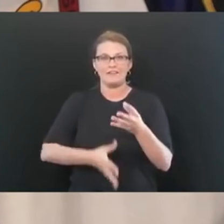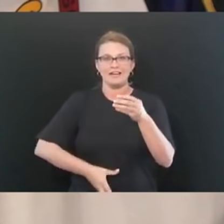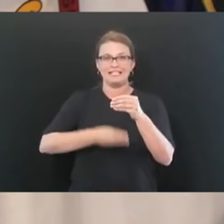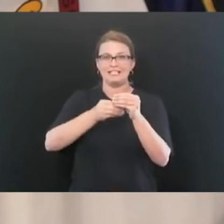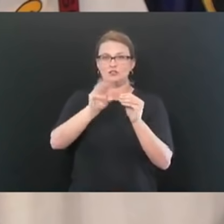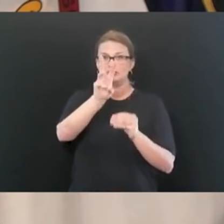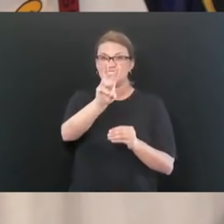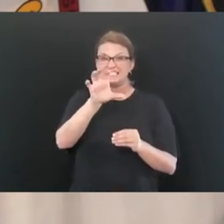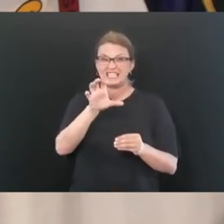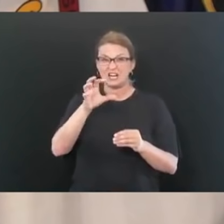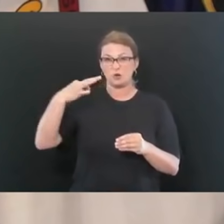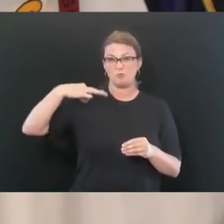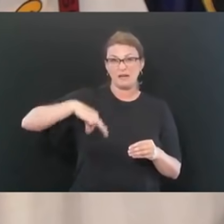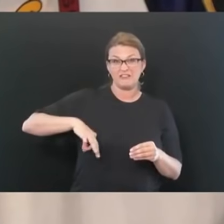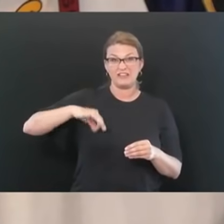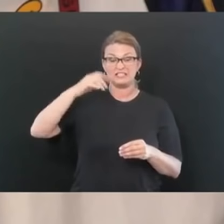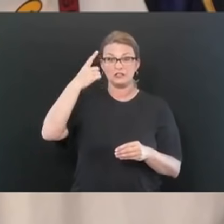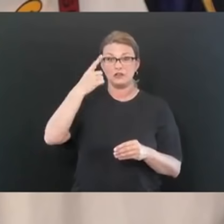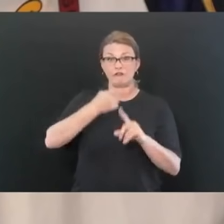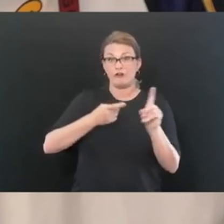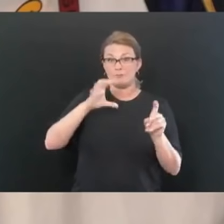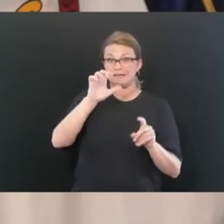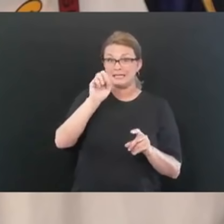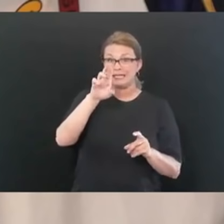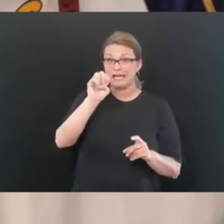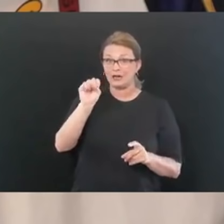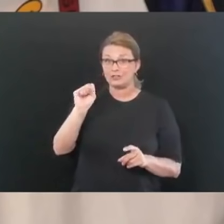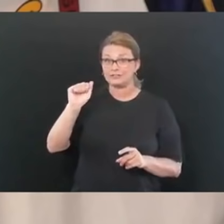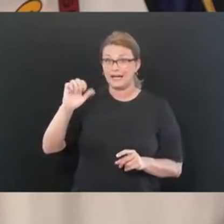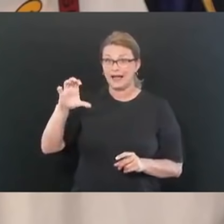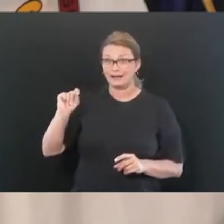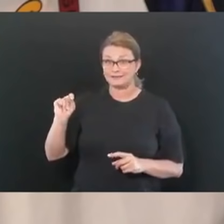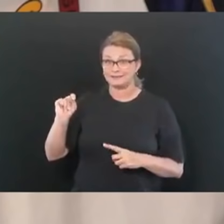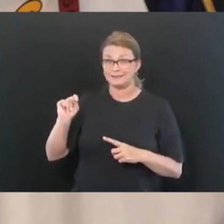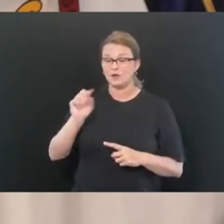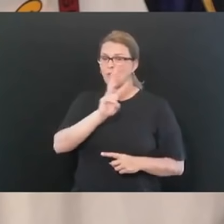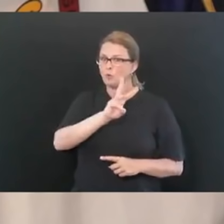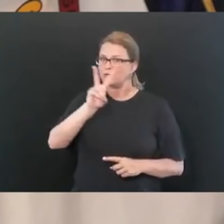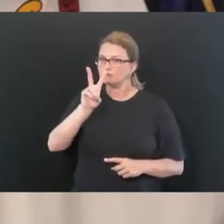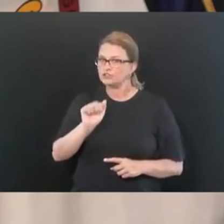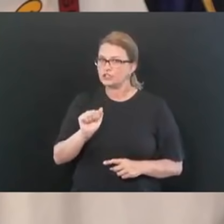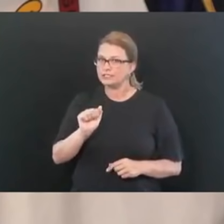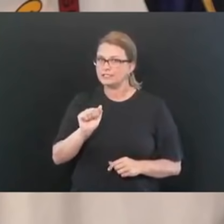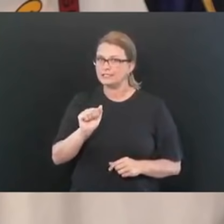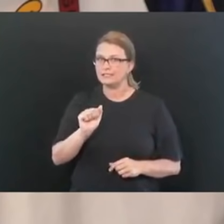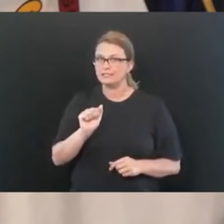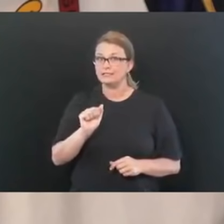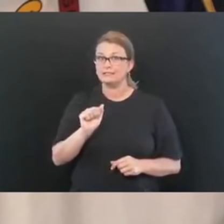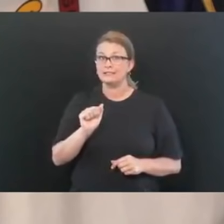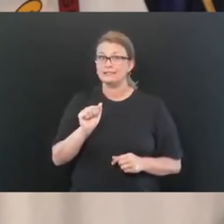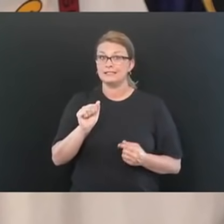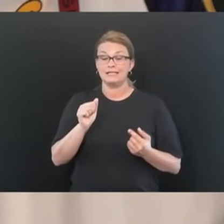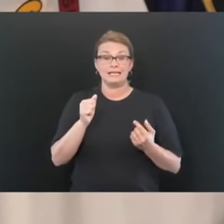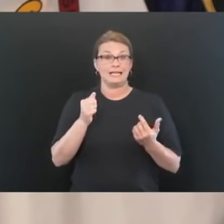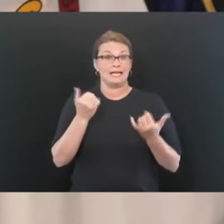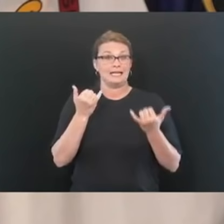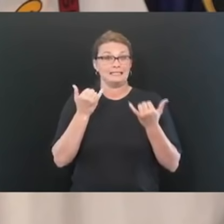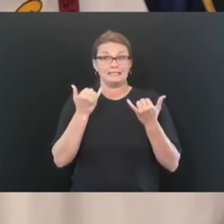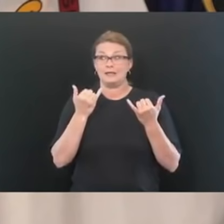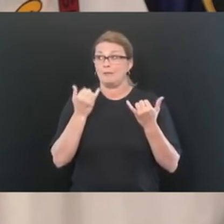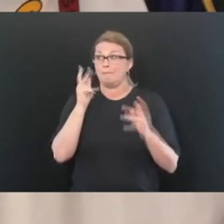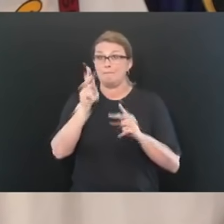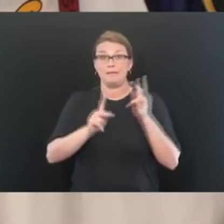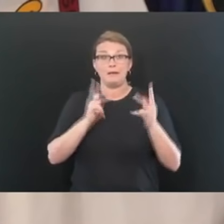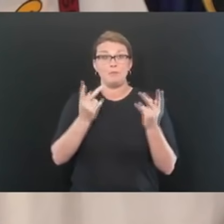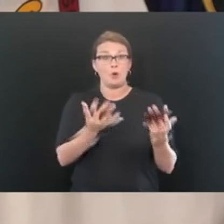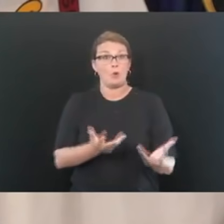$600 additional benefit from the CARES Act. West Virginia is not now with people standing all the